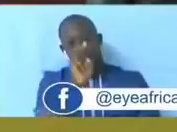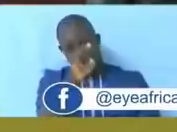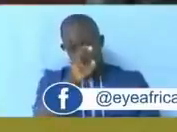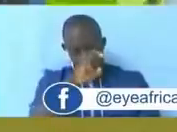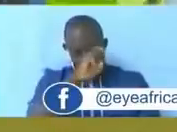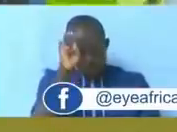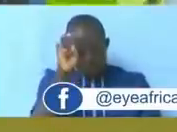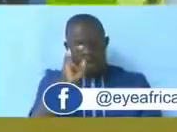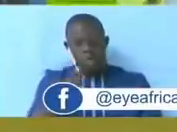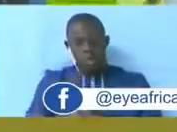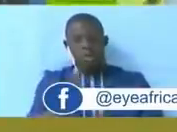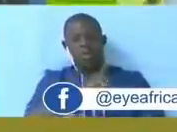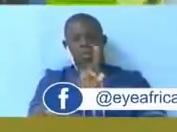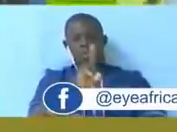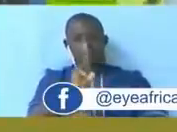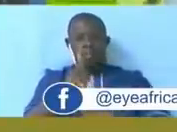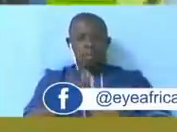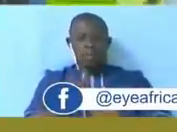As your